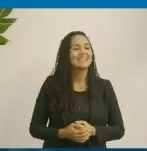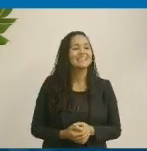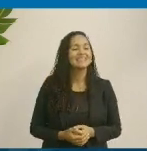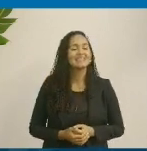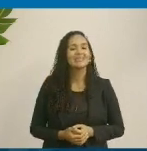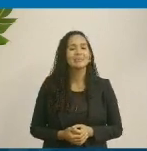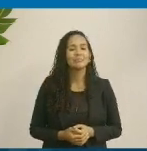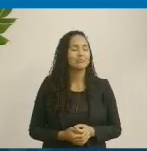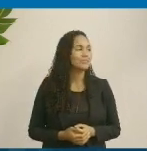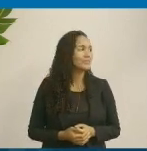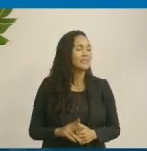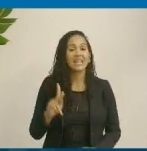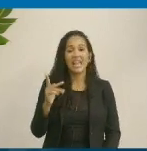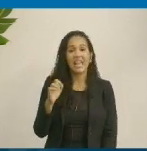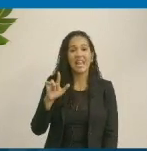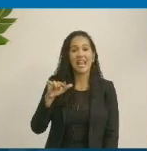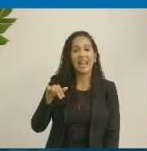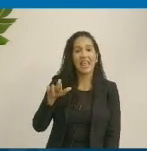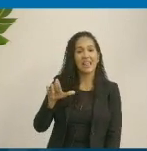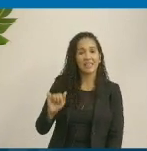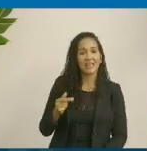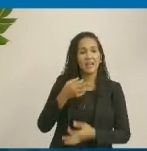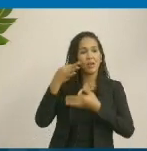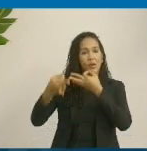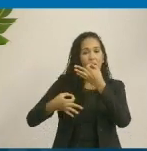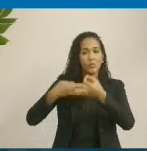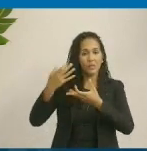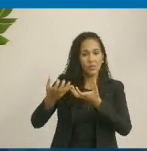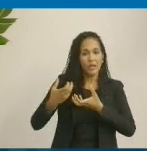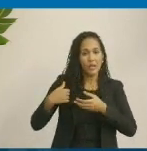Susanne, Marilena, Michael, comments?